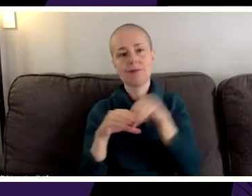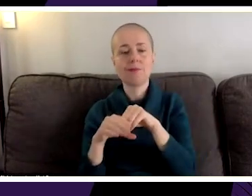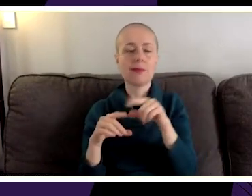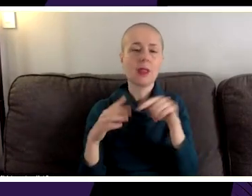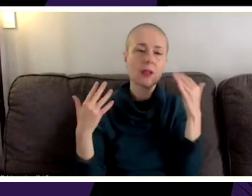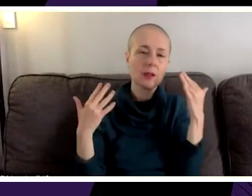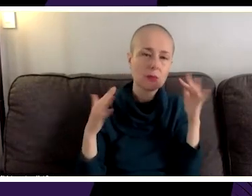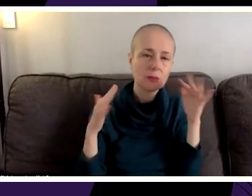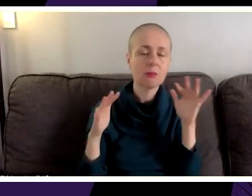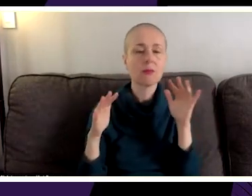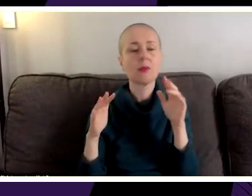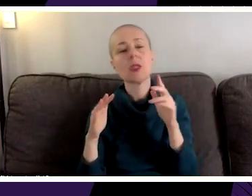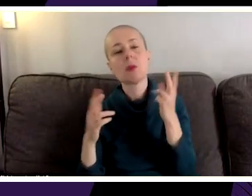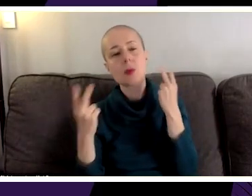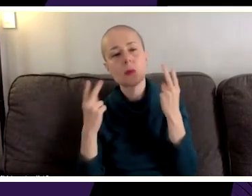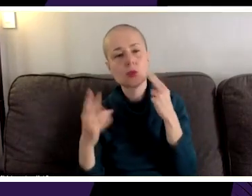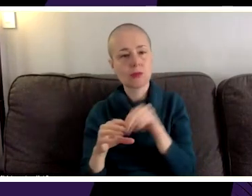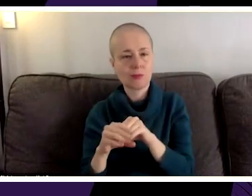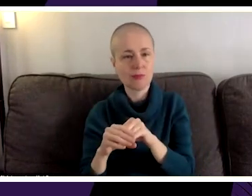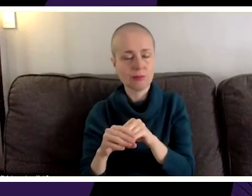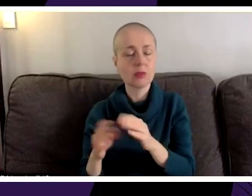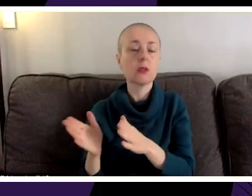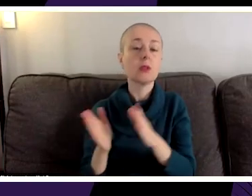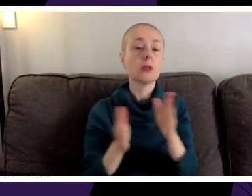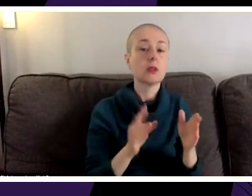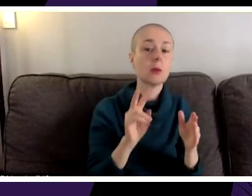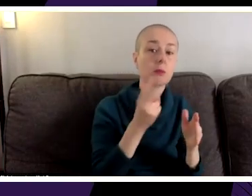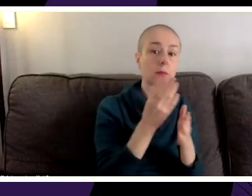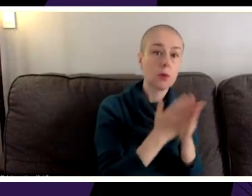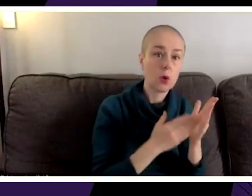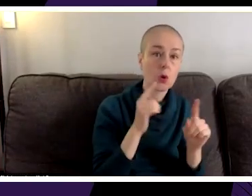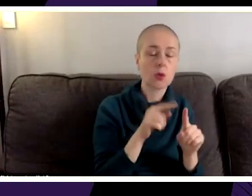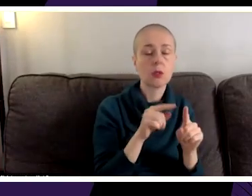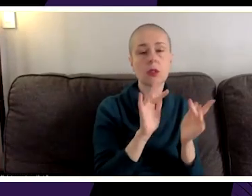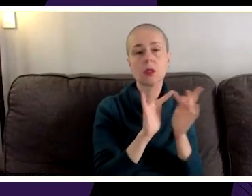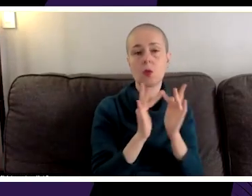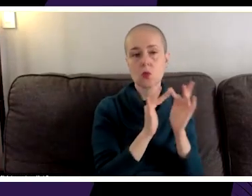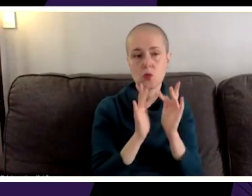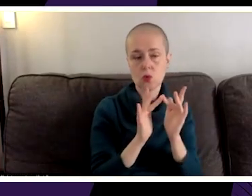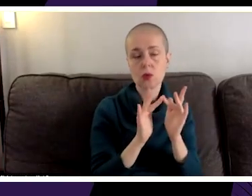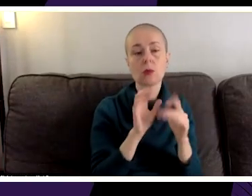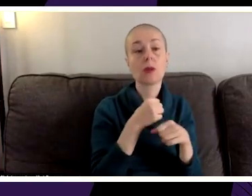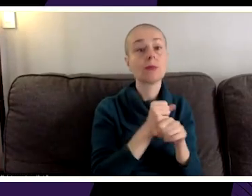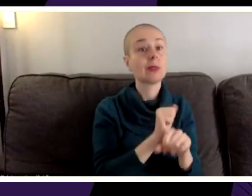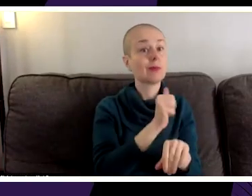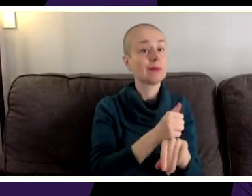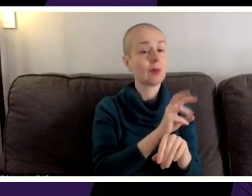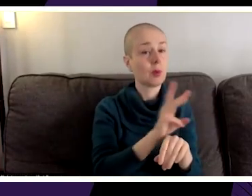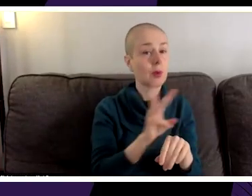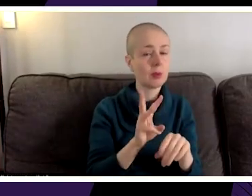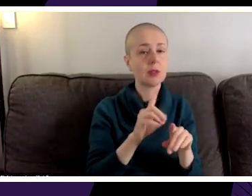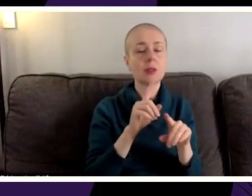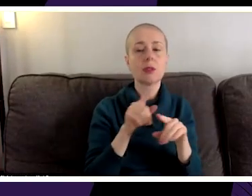sounds, and community memories. And part two, a network sound making website that based on frequency from the